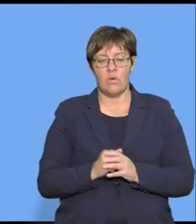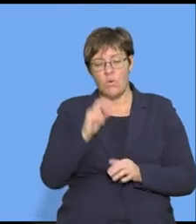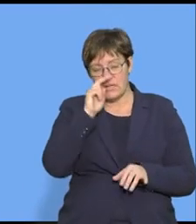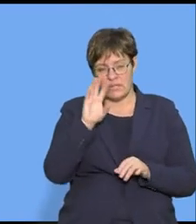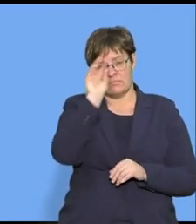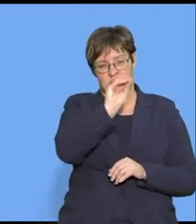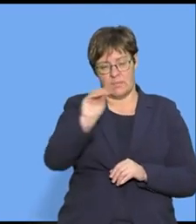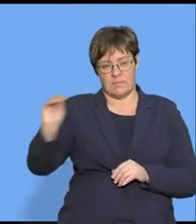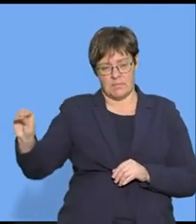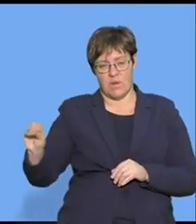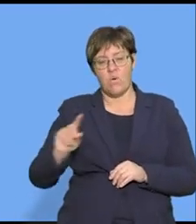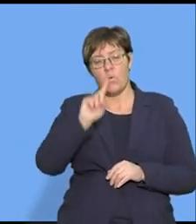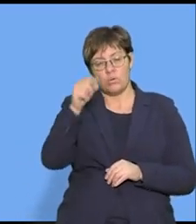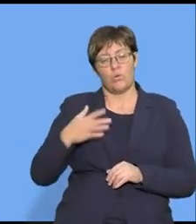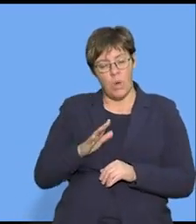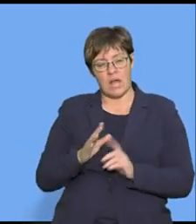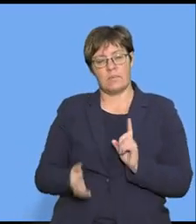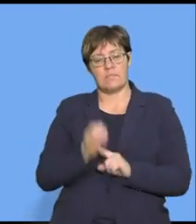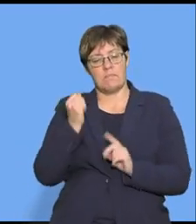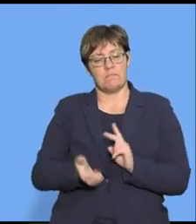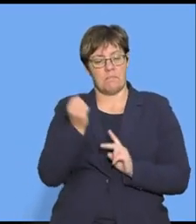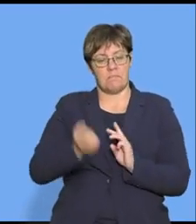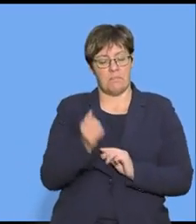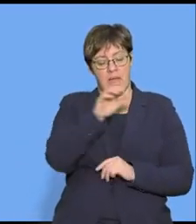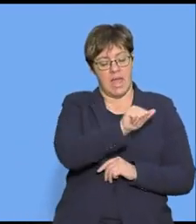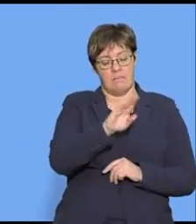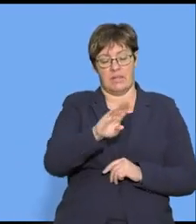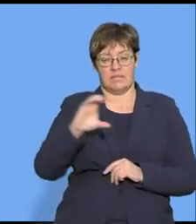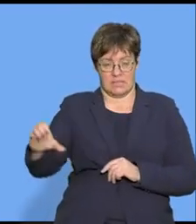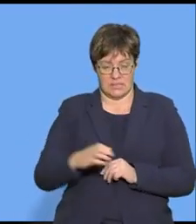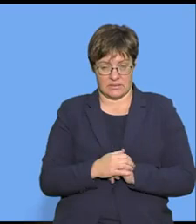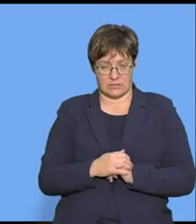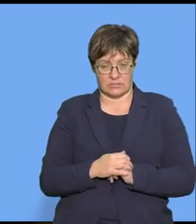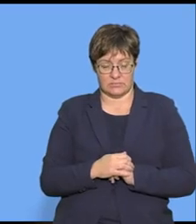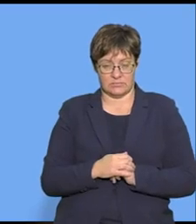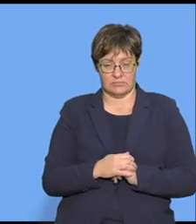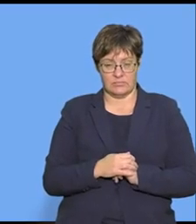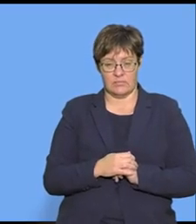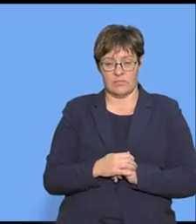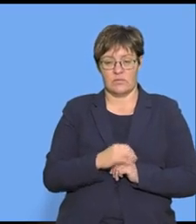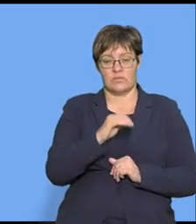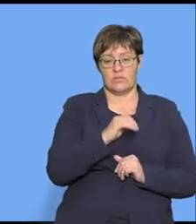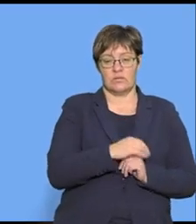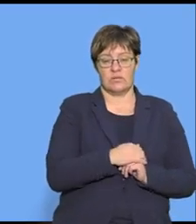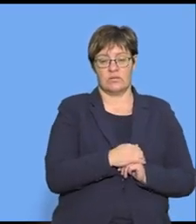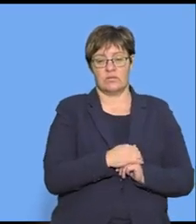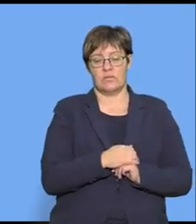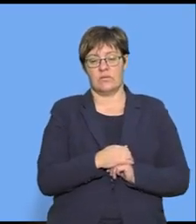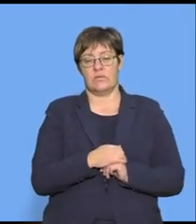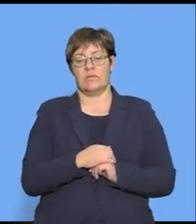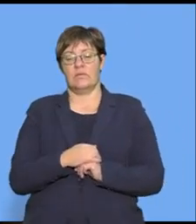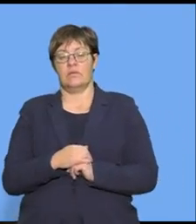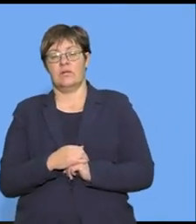question wanted you to determine the values, right? So 1 minus 6 and 8. So let's